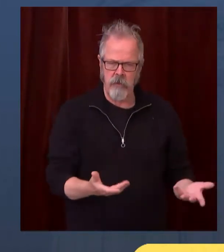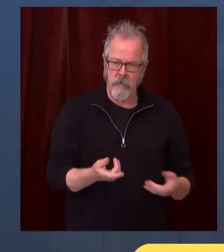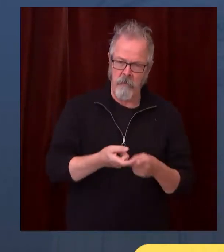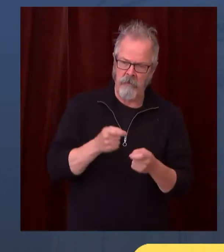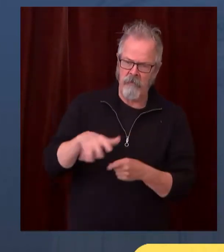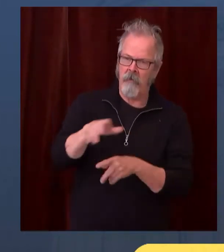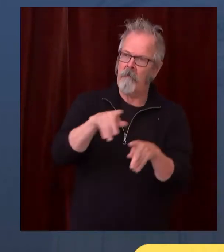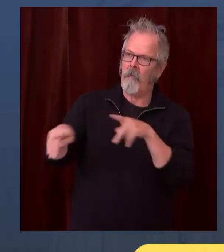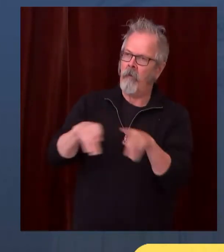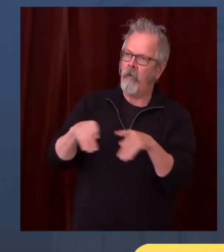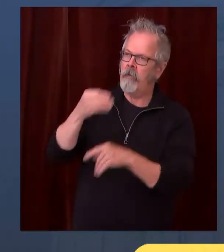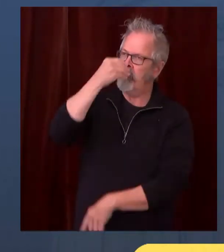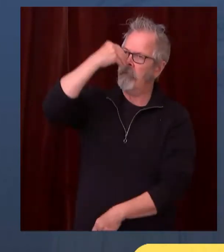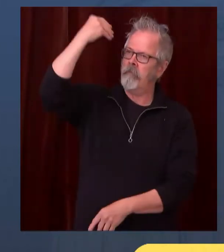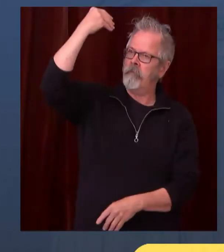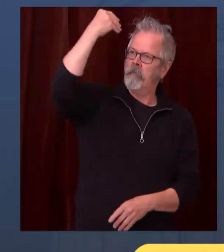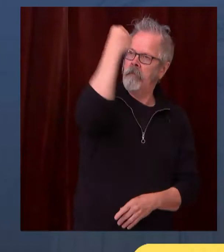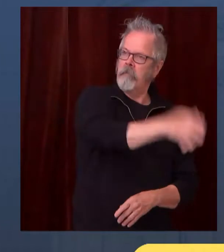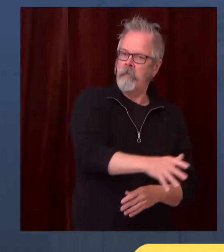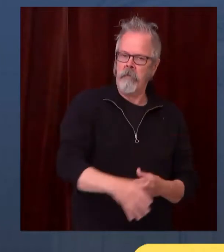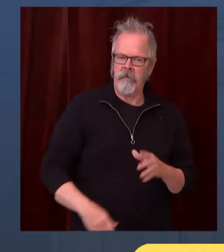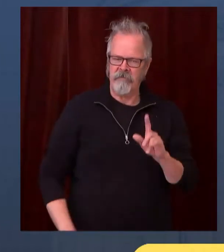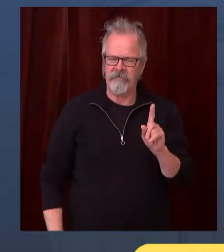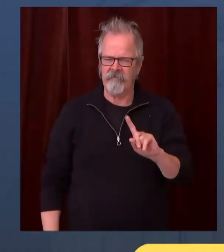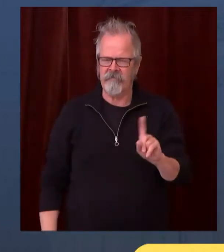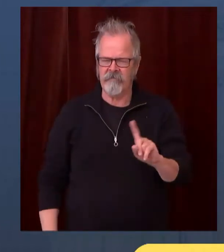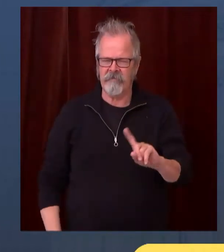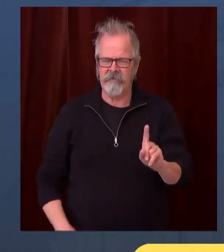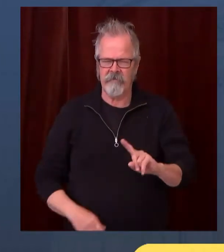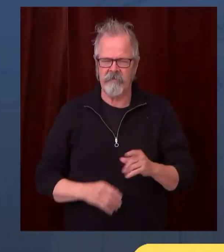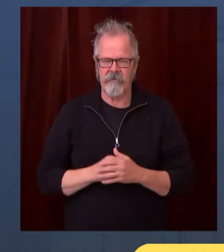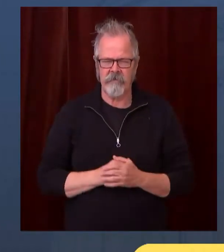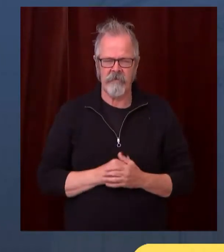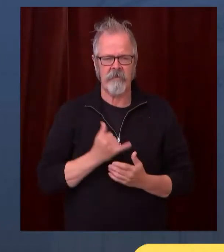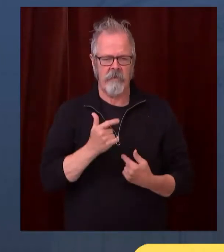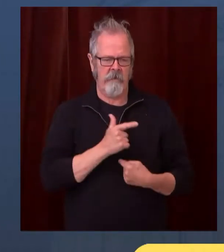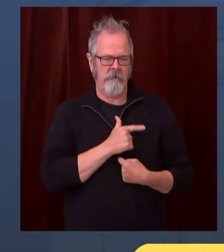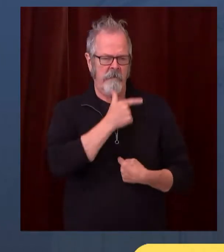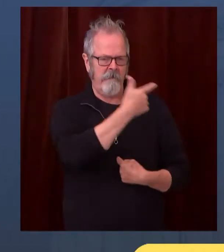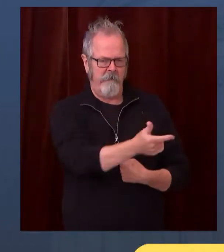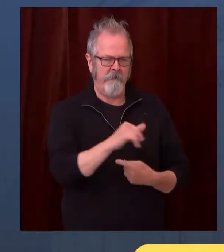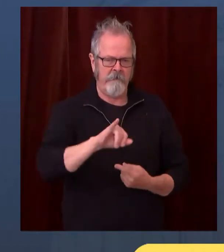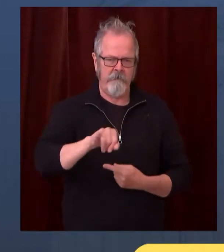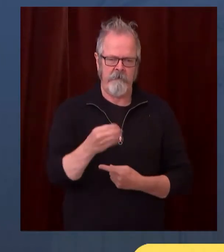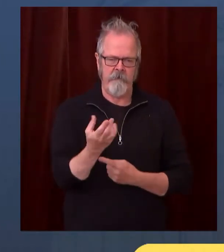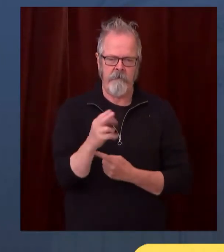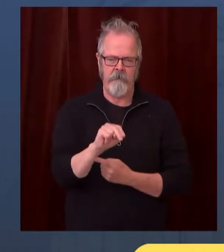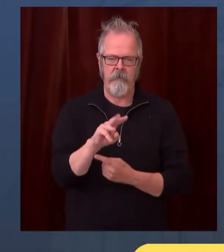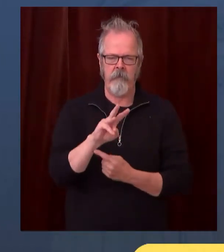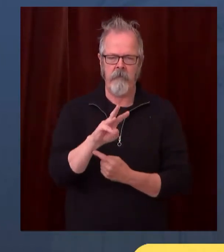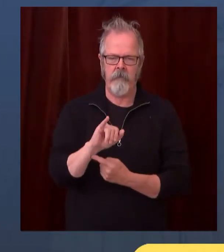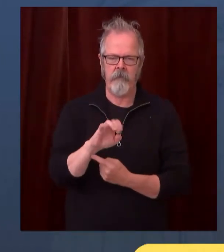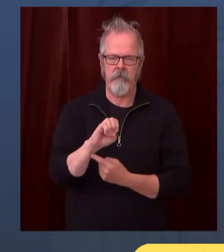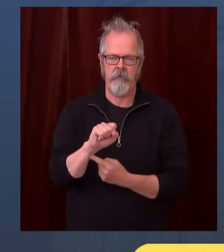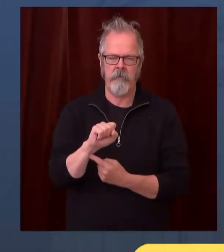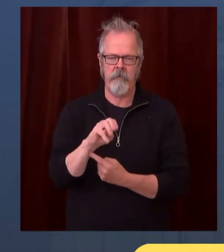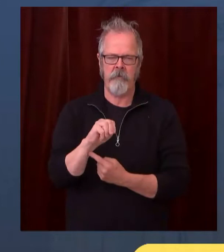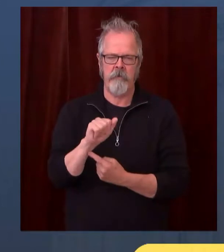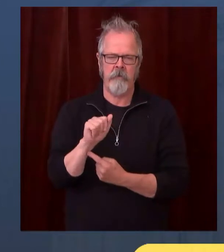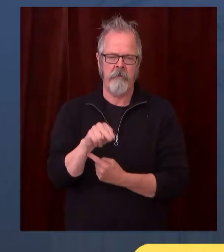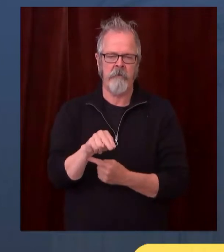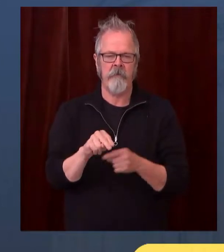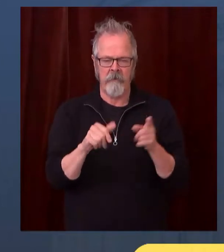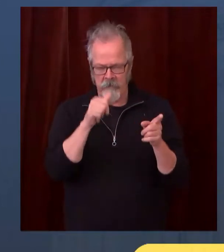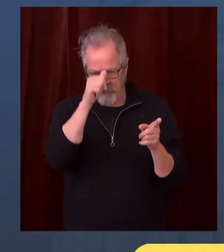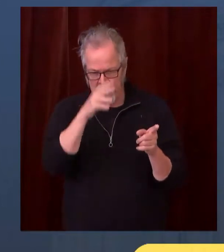Thank you, Governor Inslee. Appreciate that. As of August 4th, there have been 5,694 cases associated with long-term